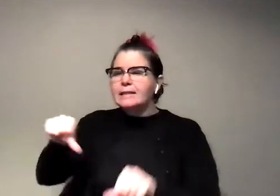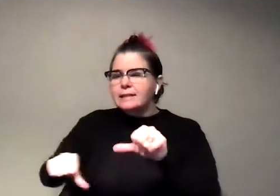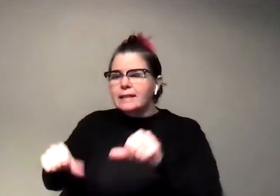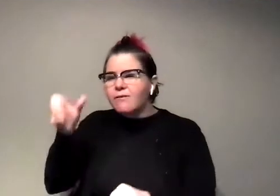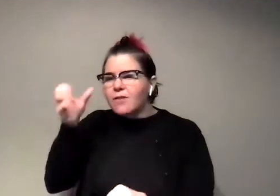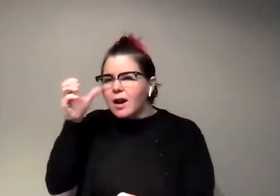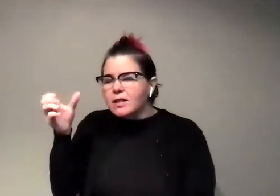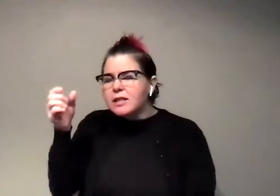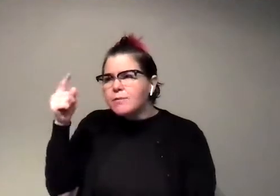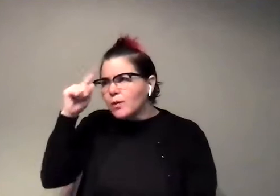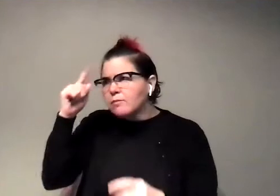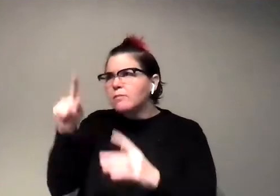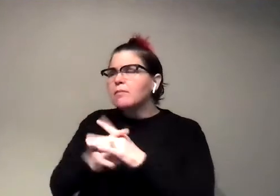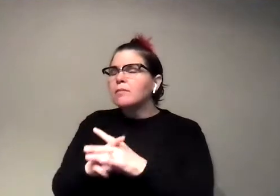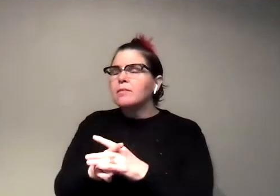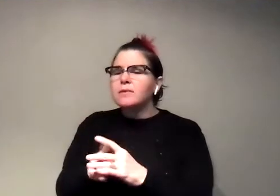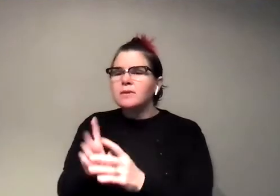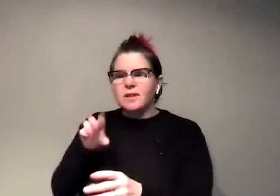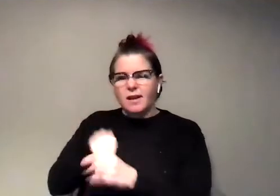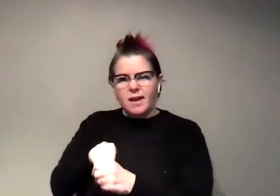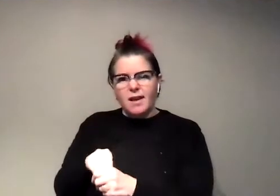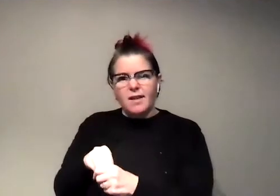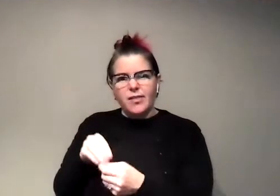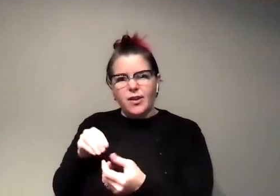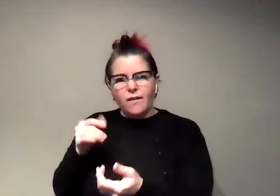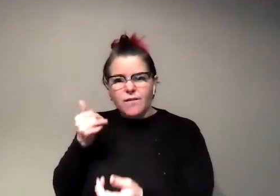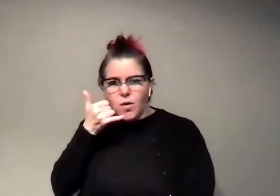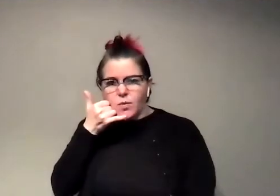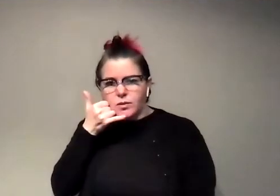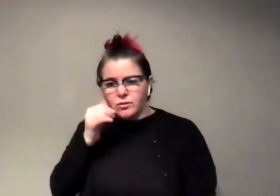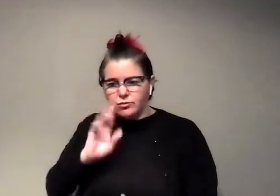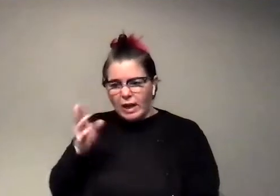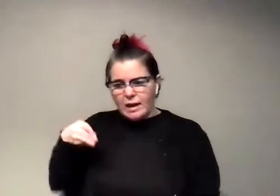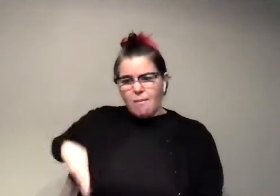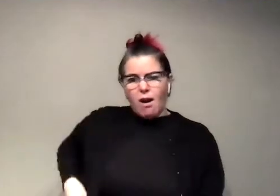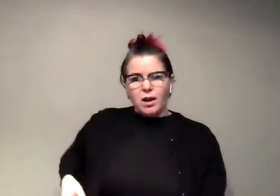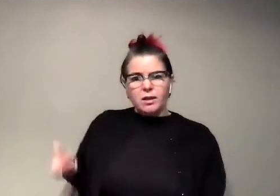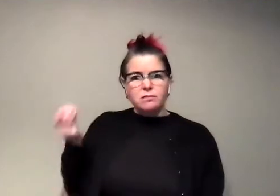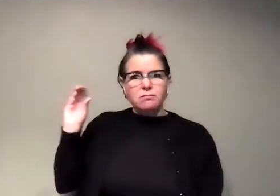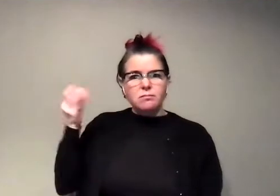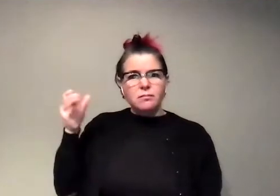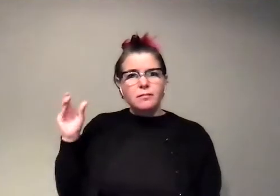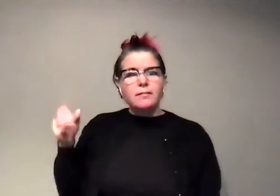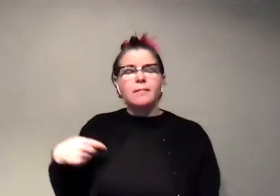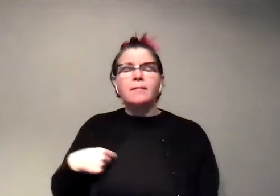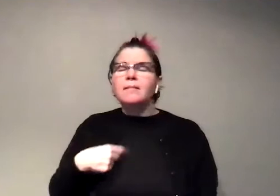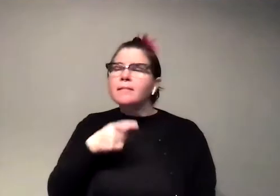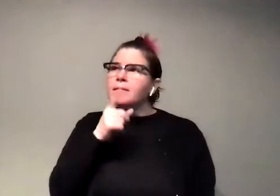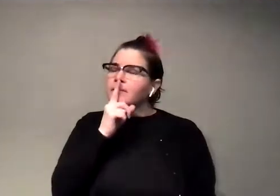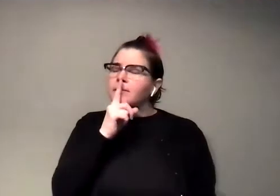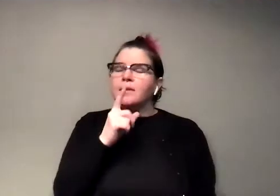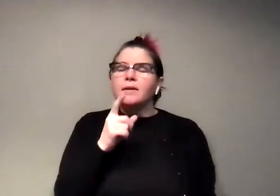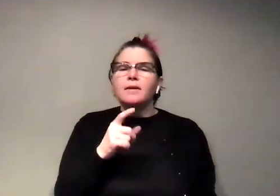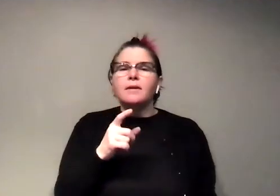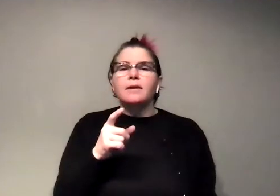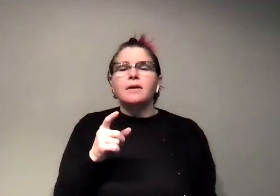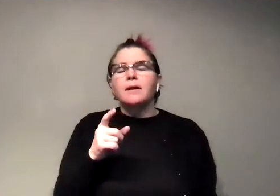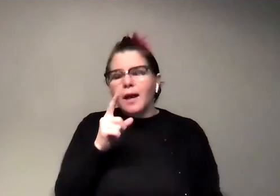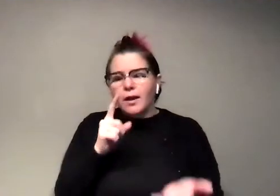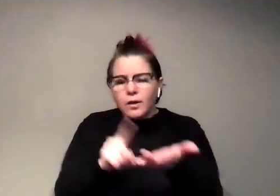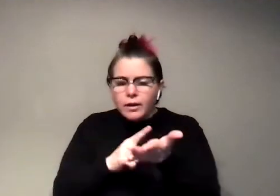of is in this device that they all have in their pockets, you know? And like, I'm not talking about them actually like looking it up. I